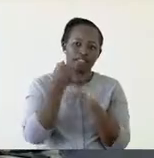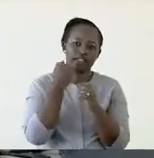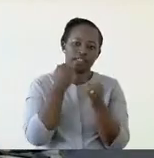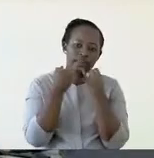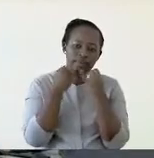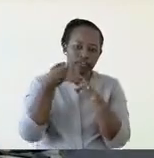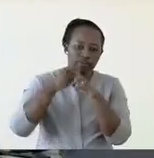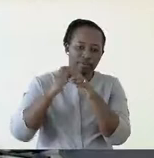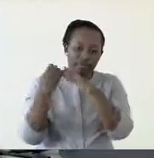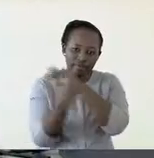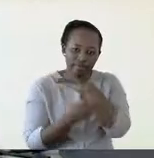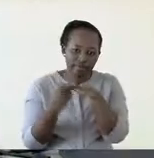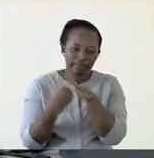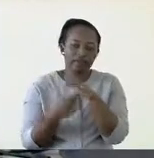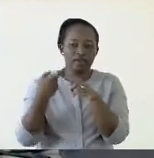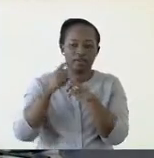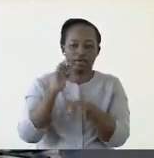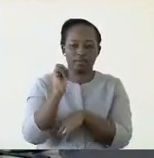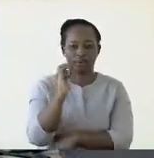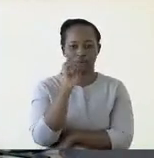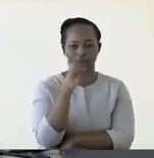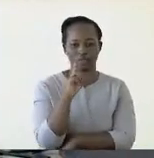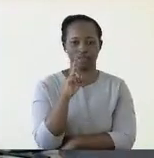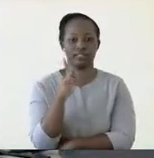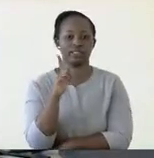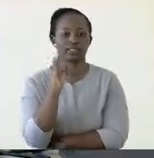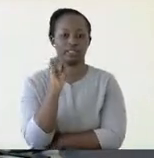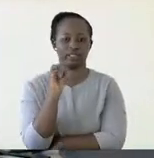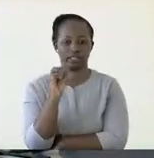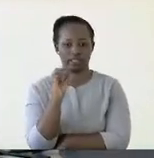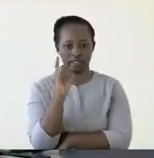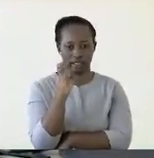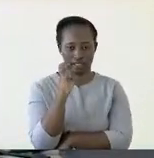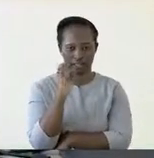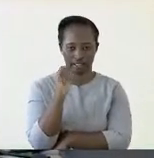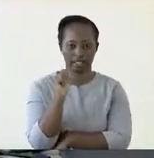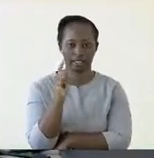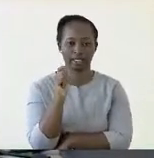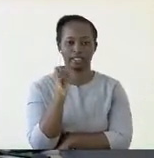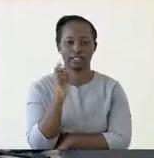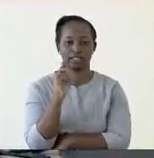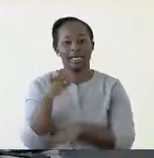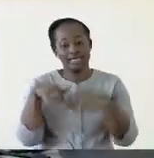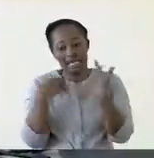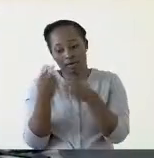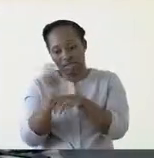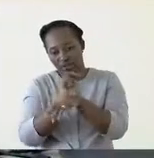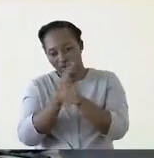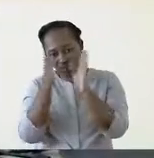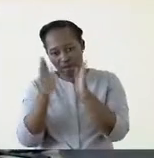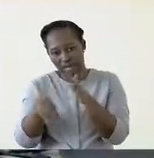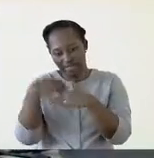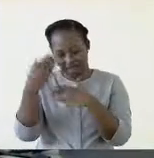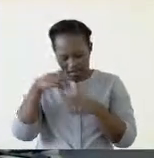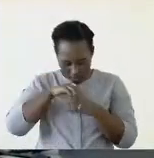brain, from the modulator or from the controller, good, from the controller, and then